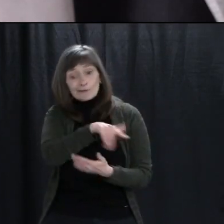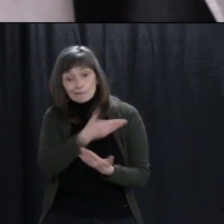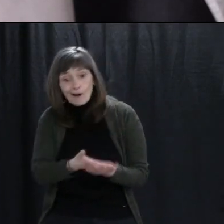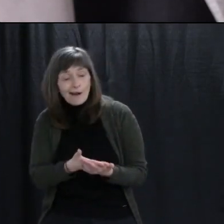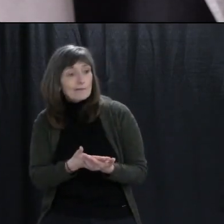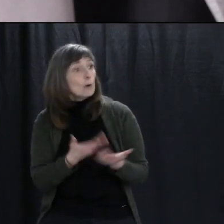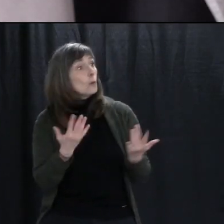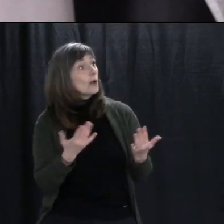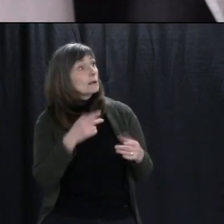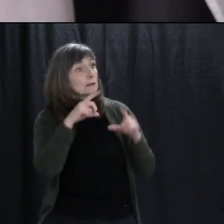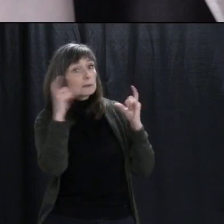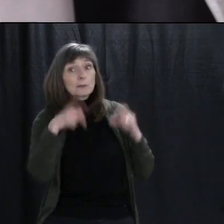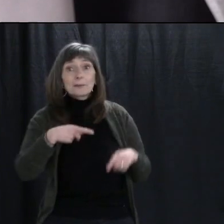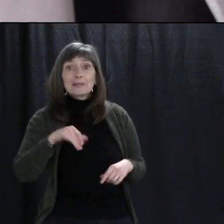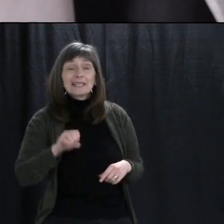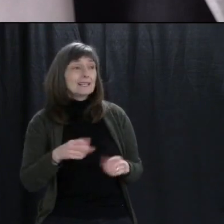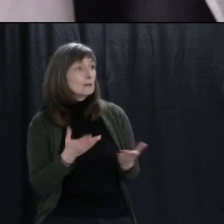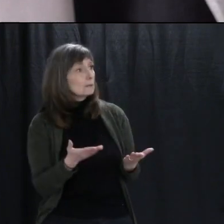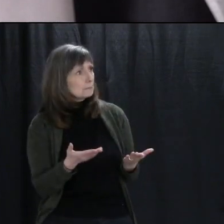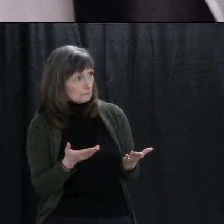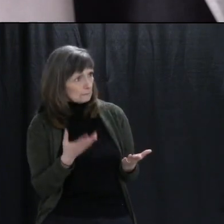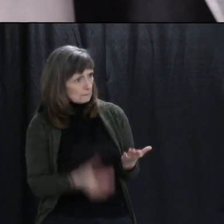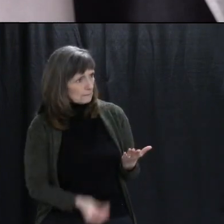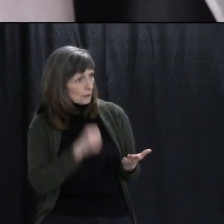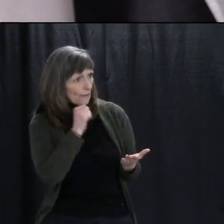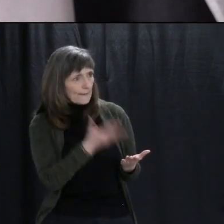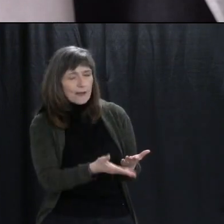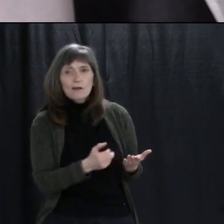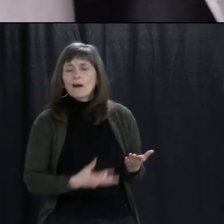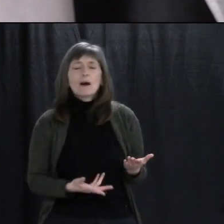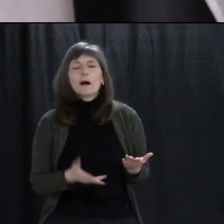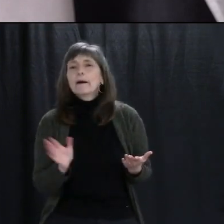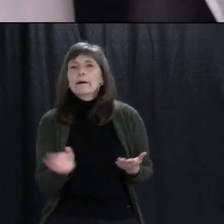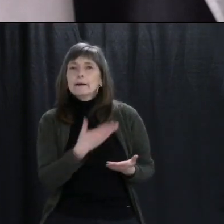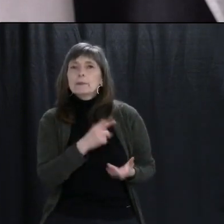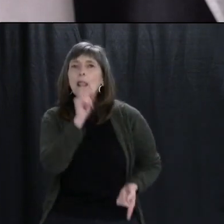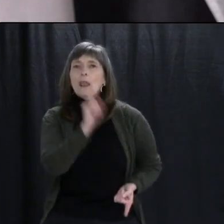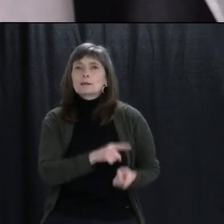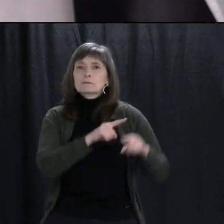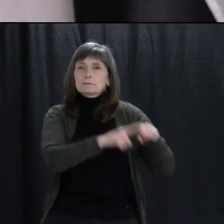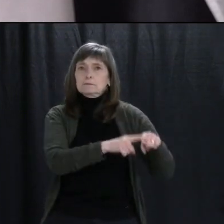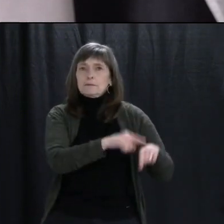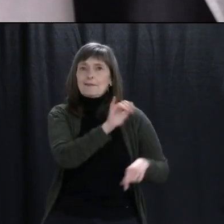that we will not have to worry about that. And so indeed we are prepared to meet the surge